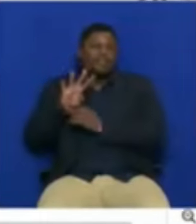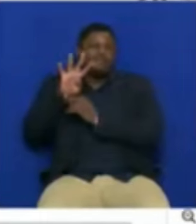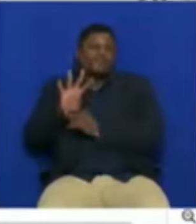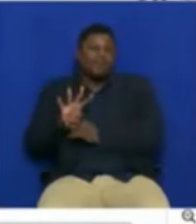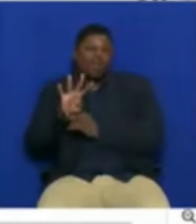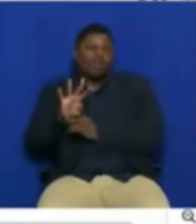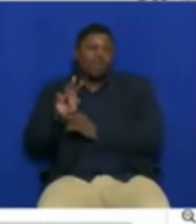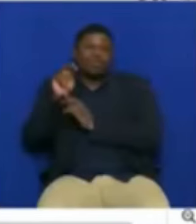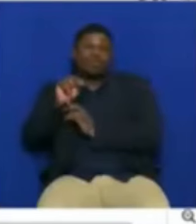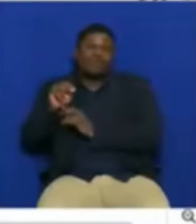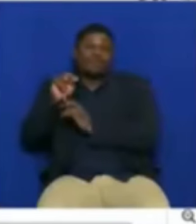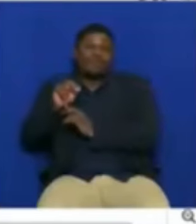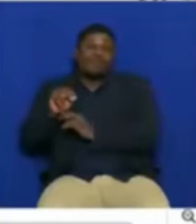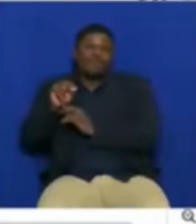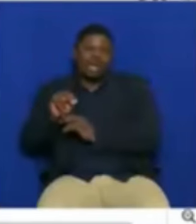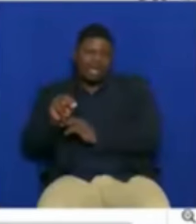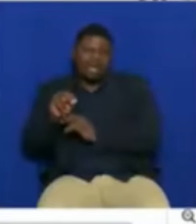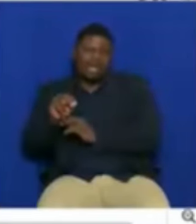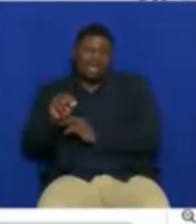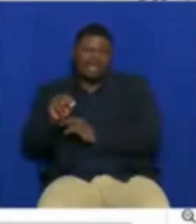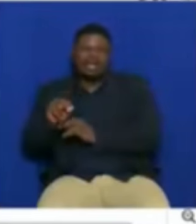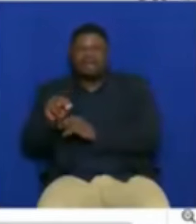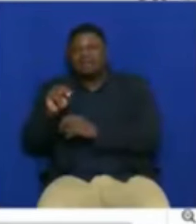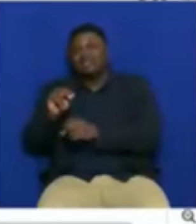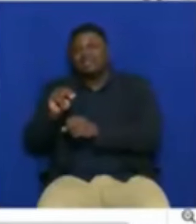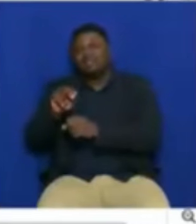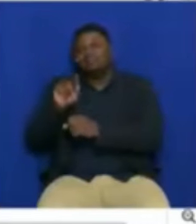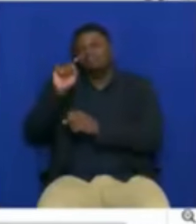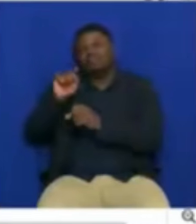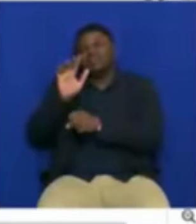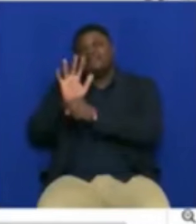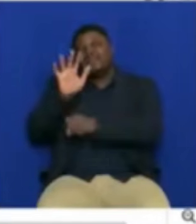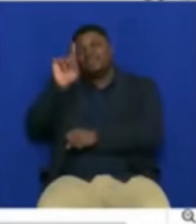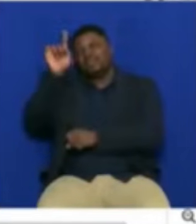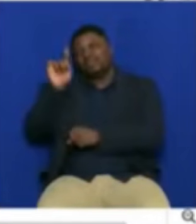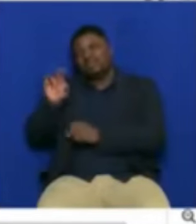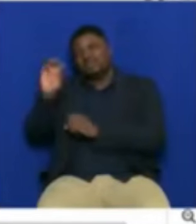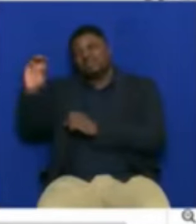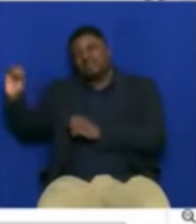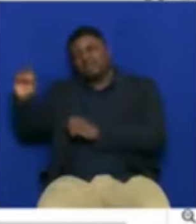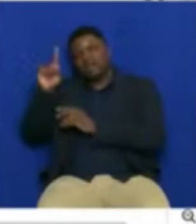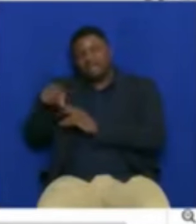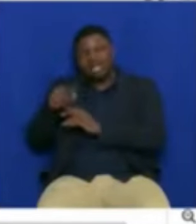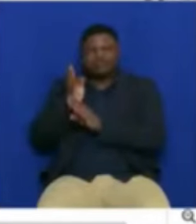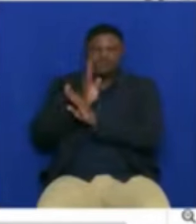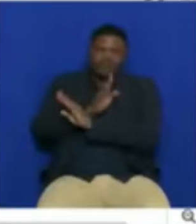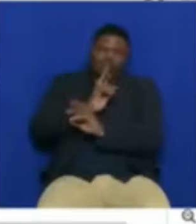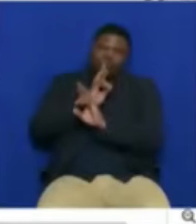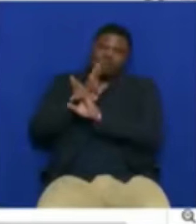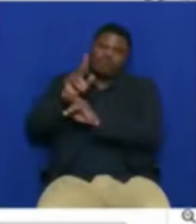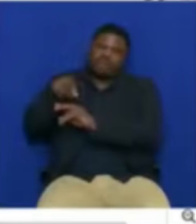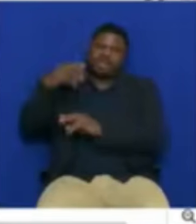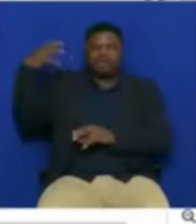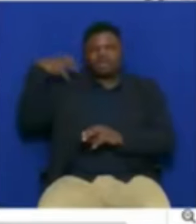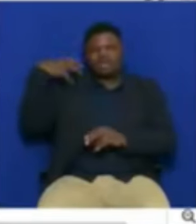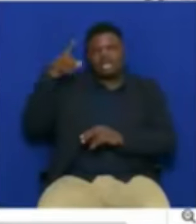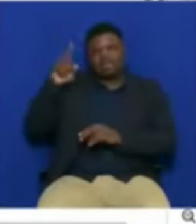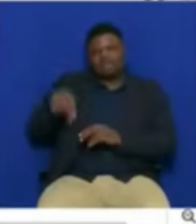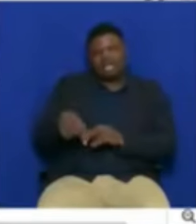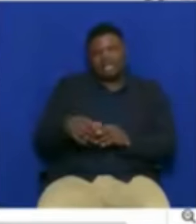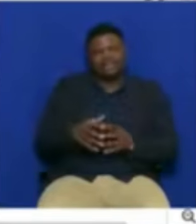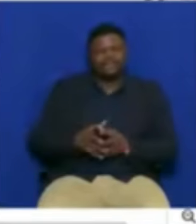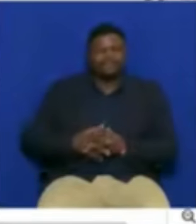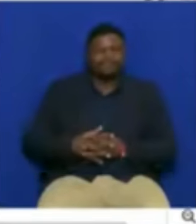Then still staying at page 282, at the top, it's now